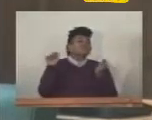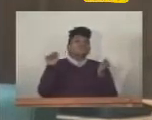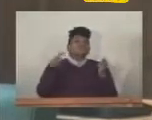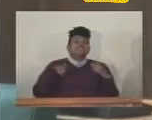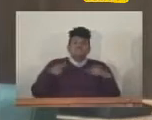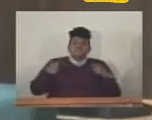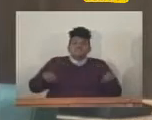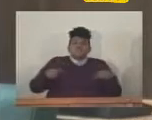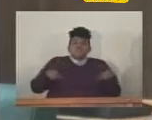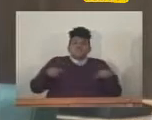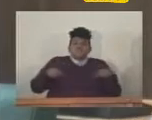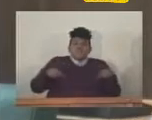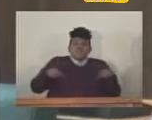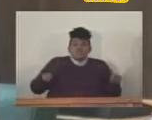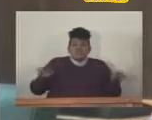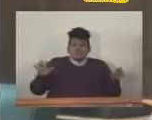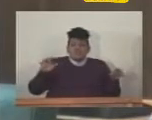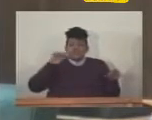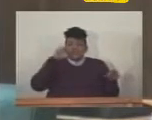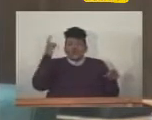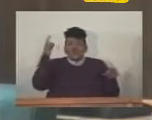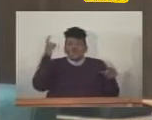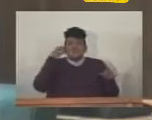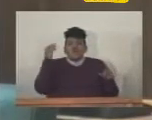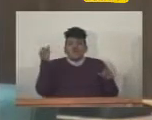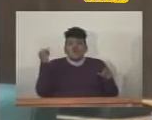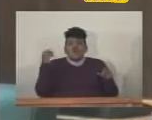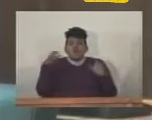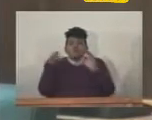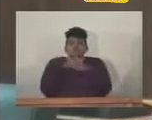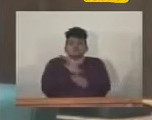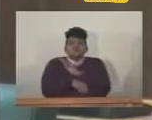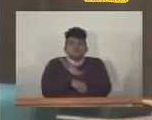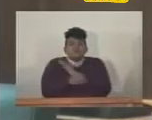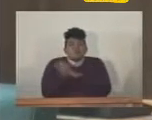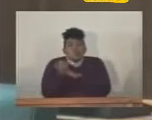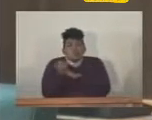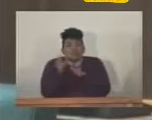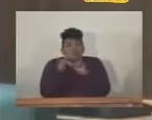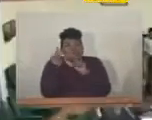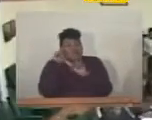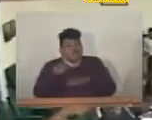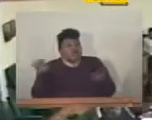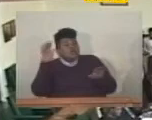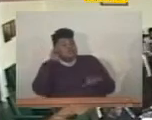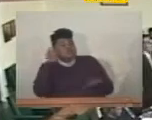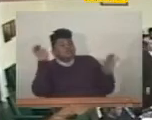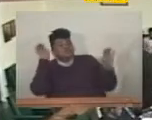fear not only for criminals but for all.